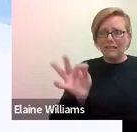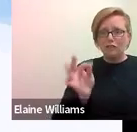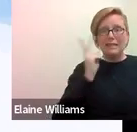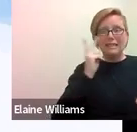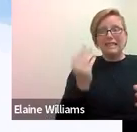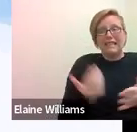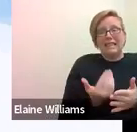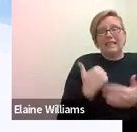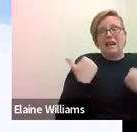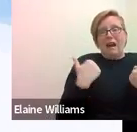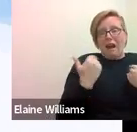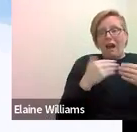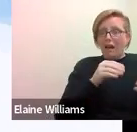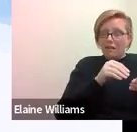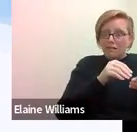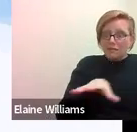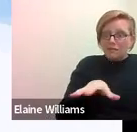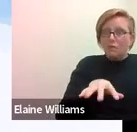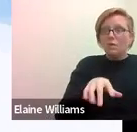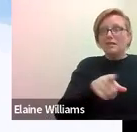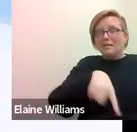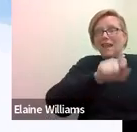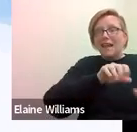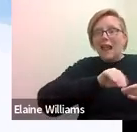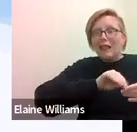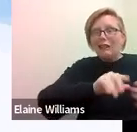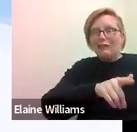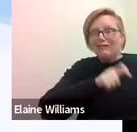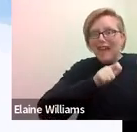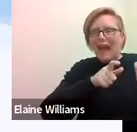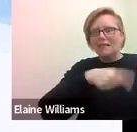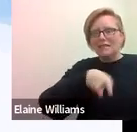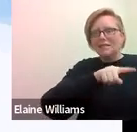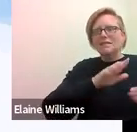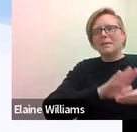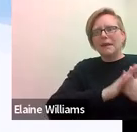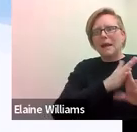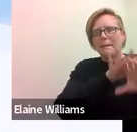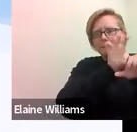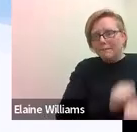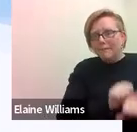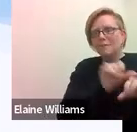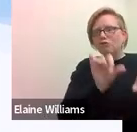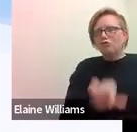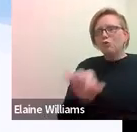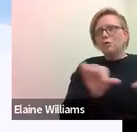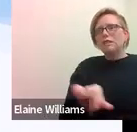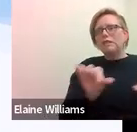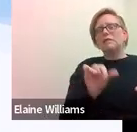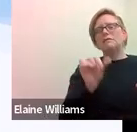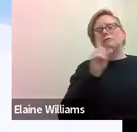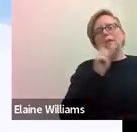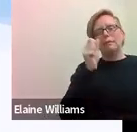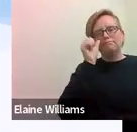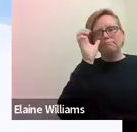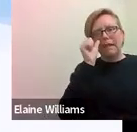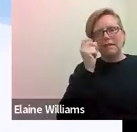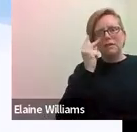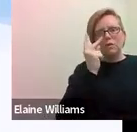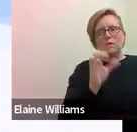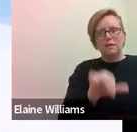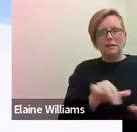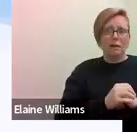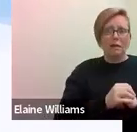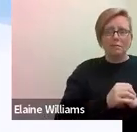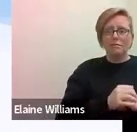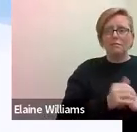malleable they are and how quickly they learn and how quickly they've gotten used to the routine is so amazing to see. And several of the